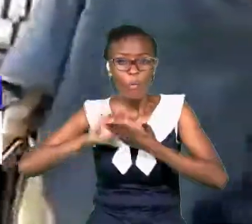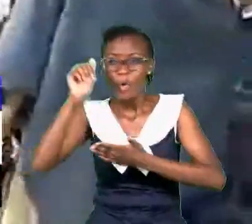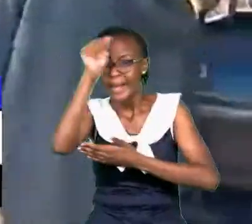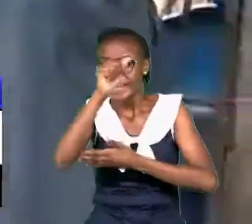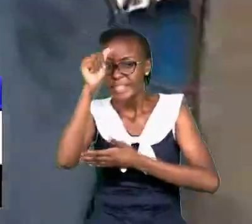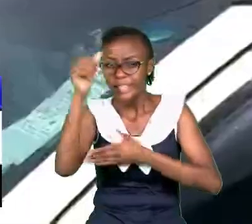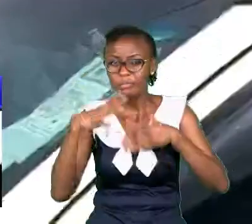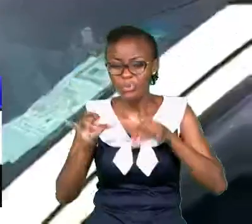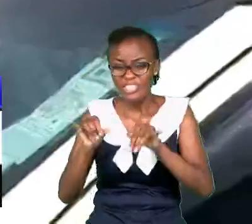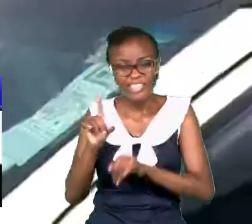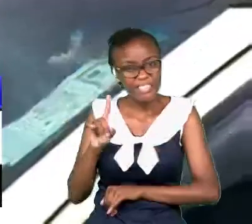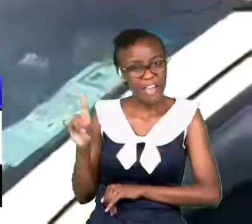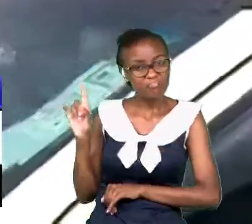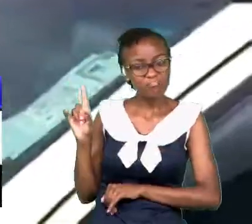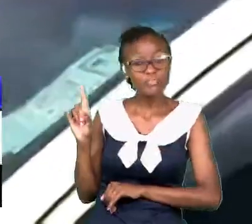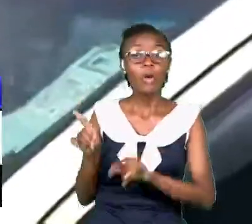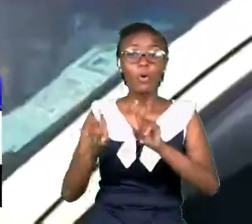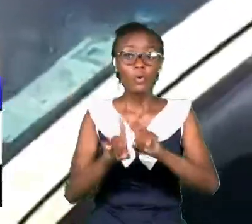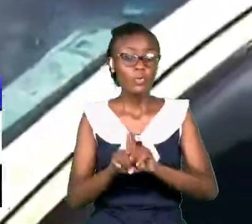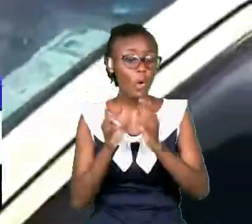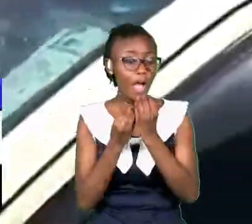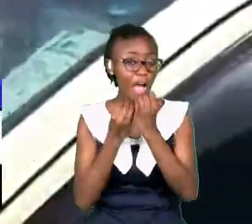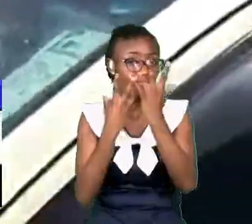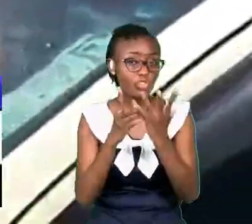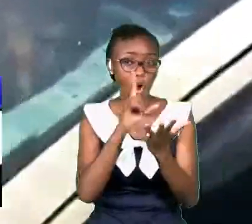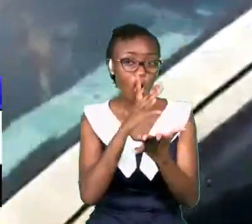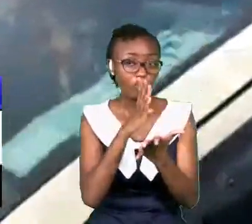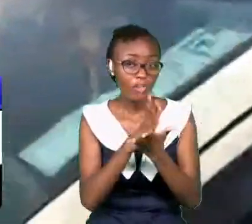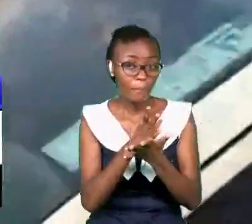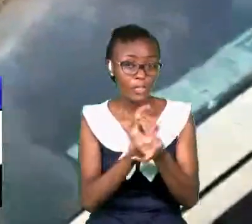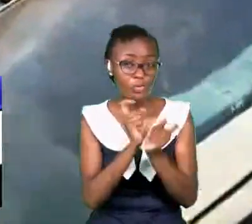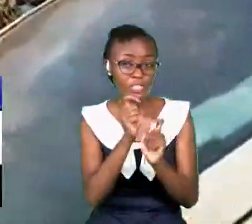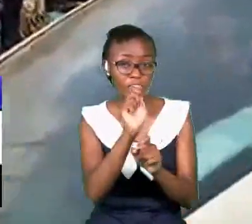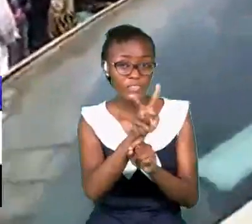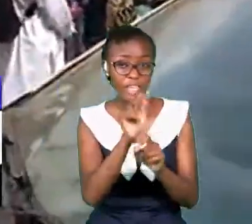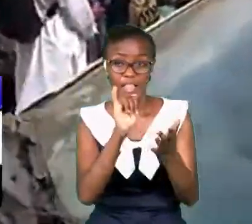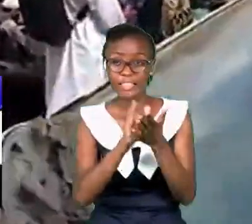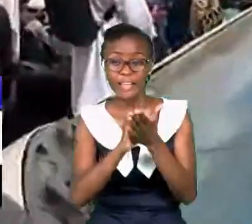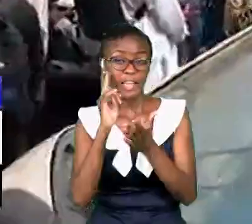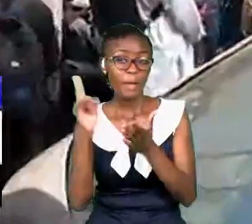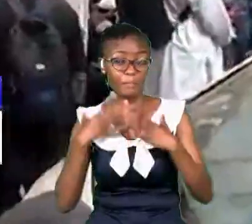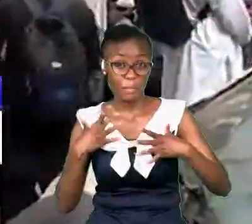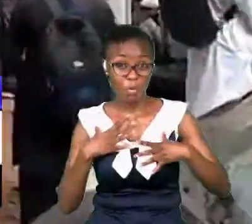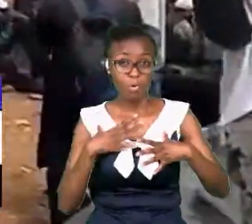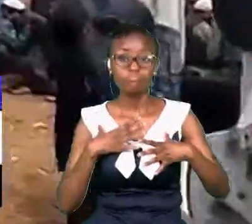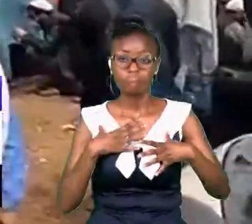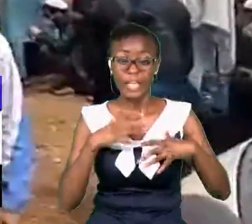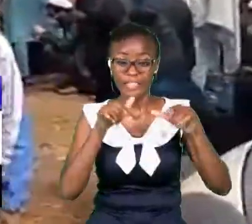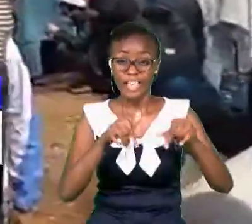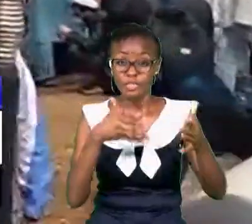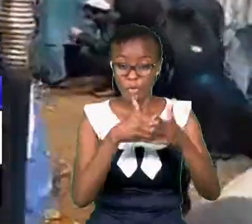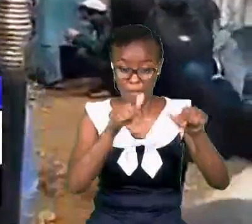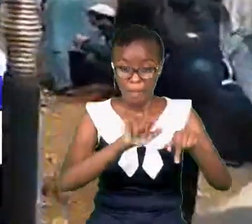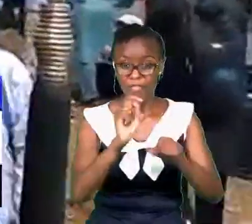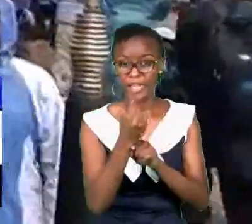being hosted. According to sources that reached out to Switch TV, the Pakistanis are on transit to Saudi Arabia